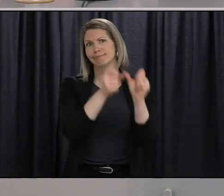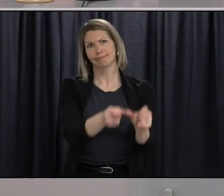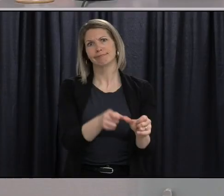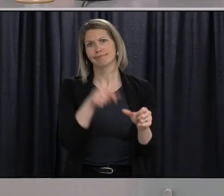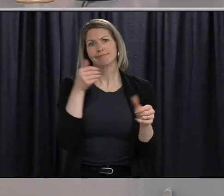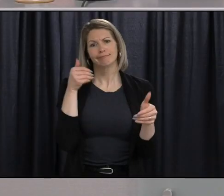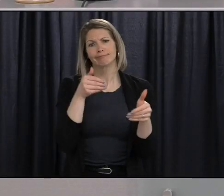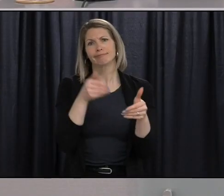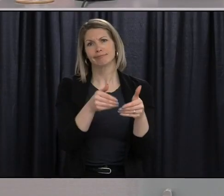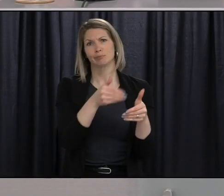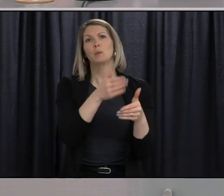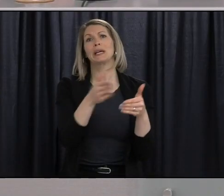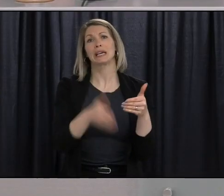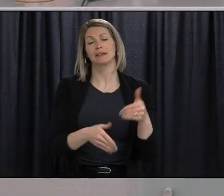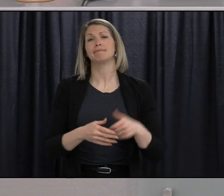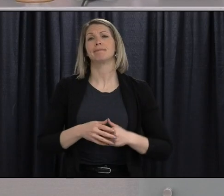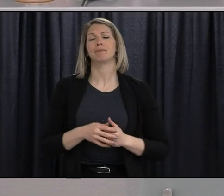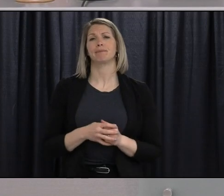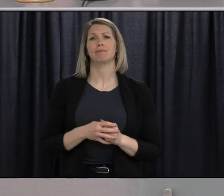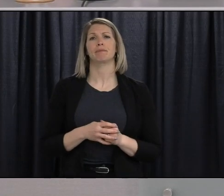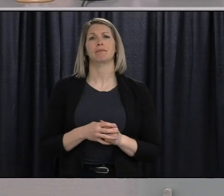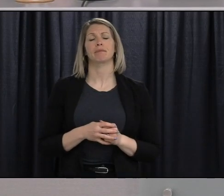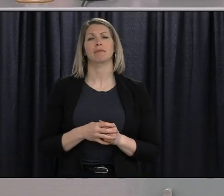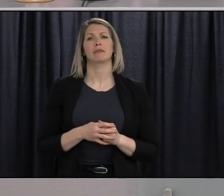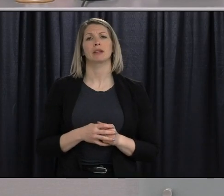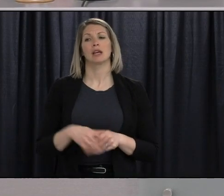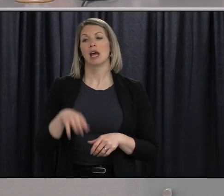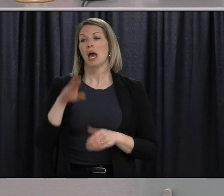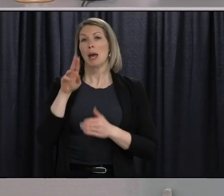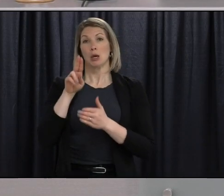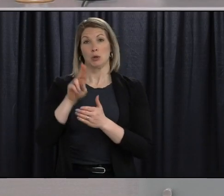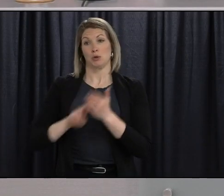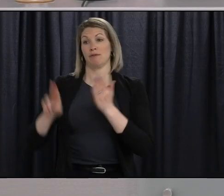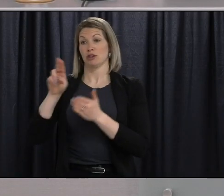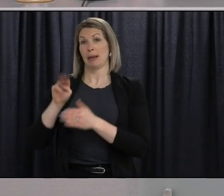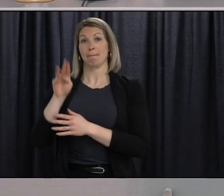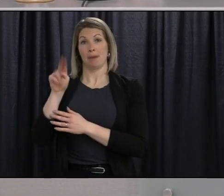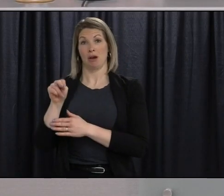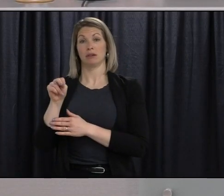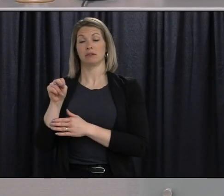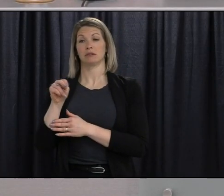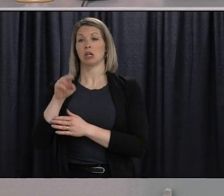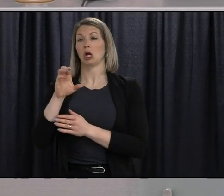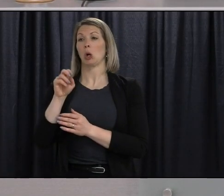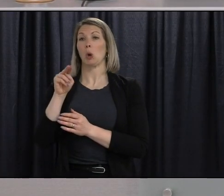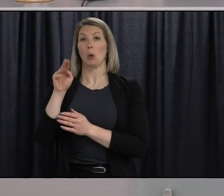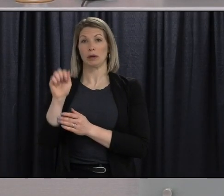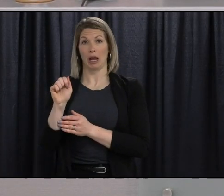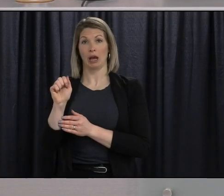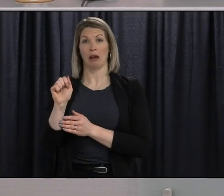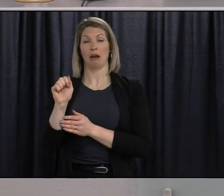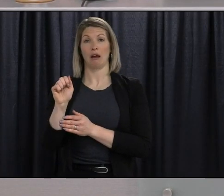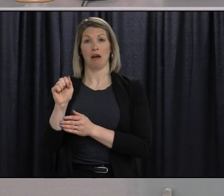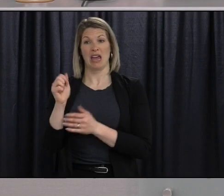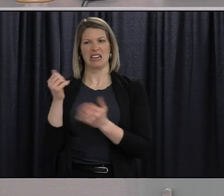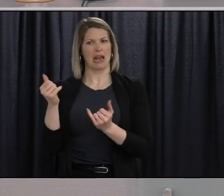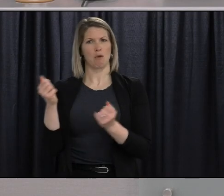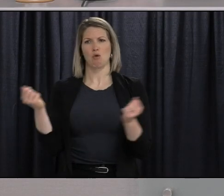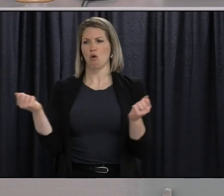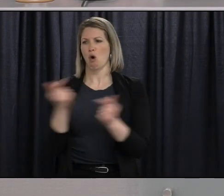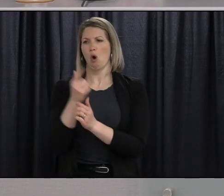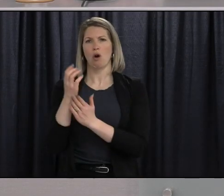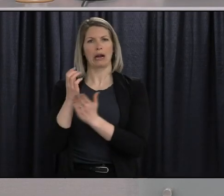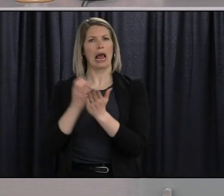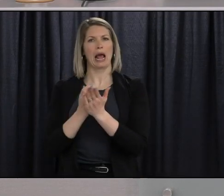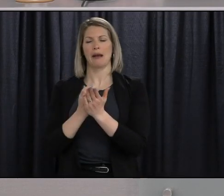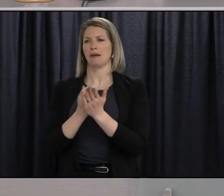Premier, we've seen that Memorial University and Kona have decided this fall that almost all of their instruction is going to be online. Is that a sign